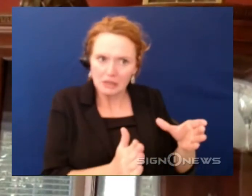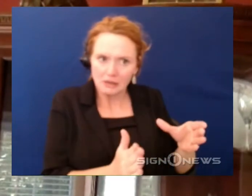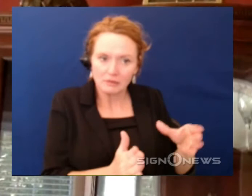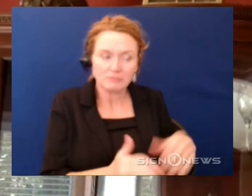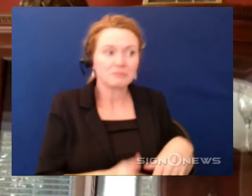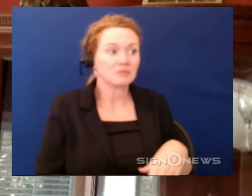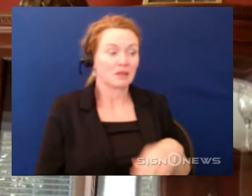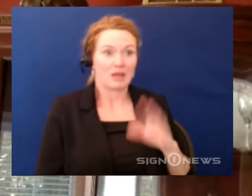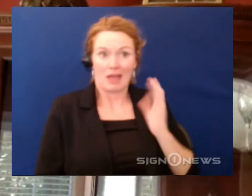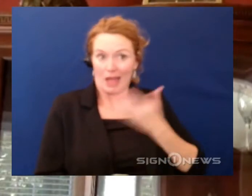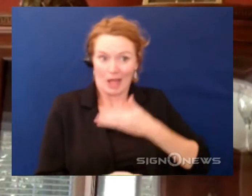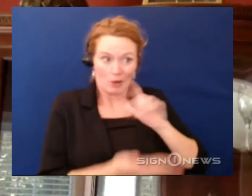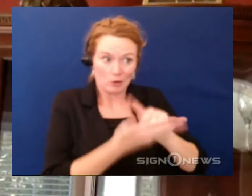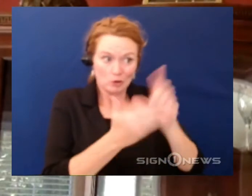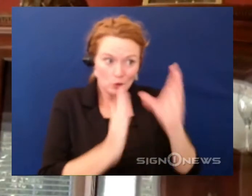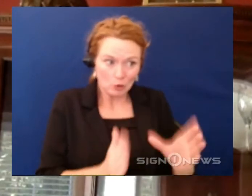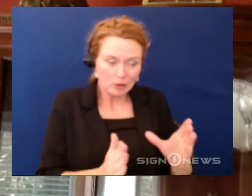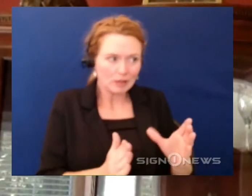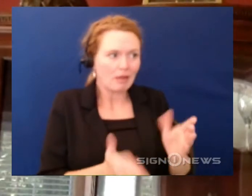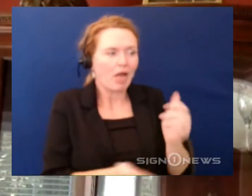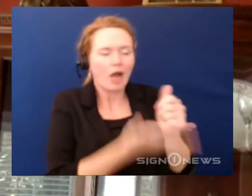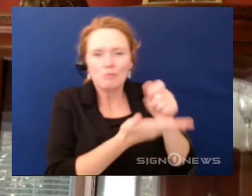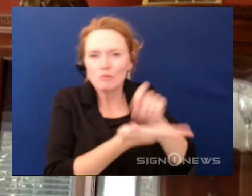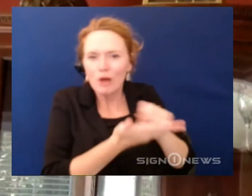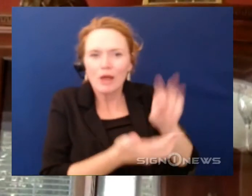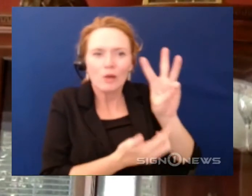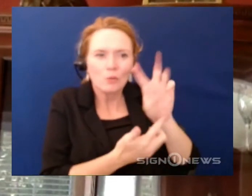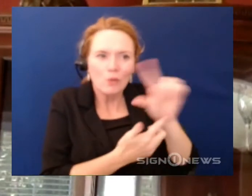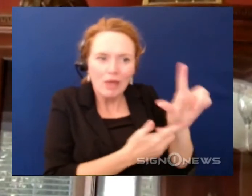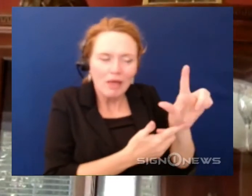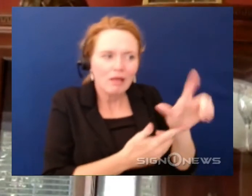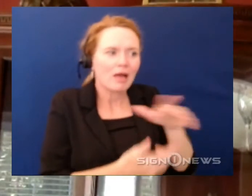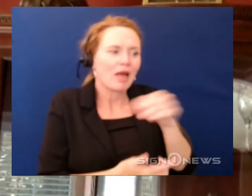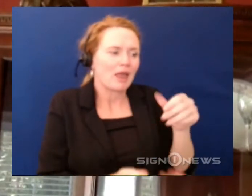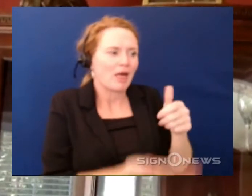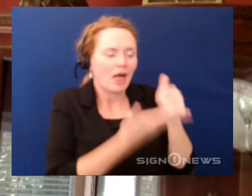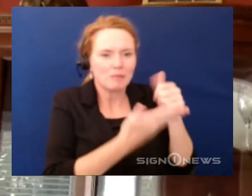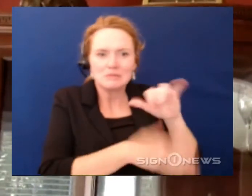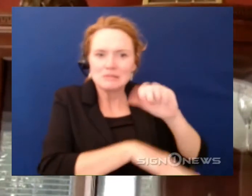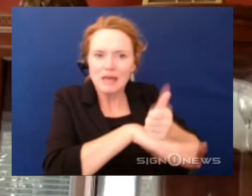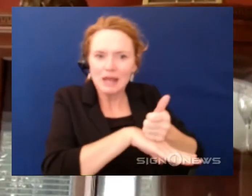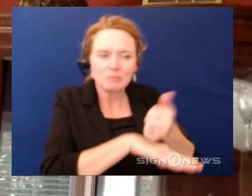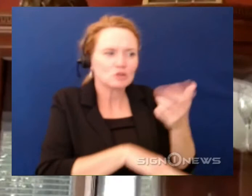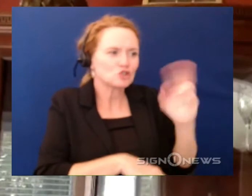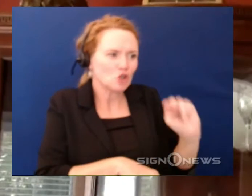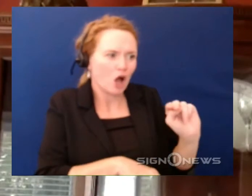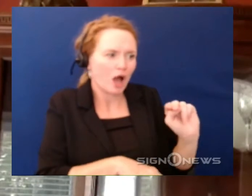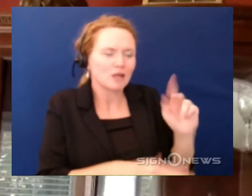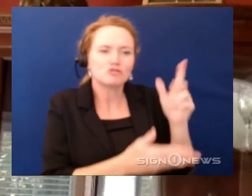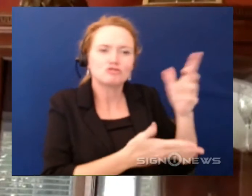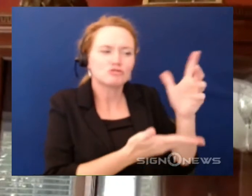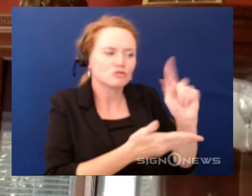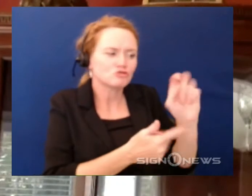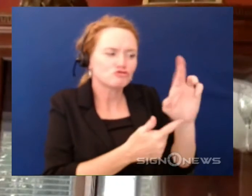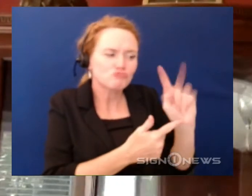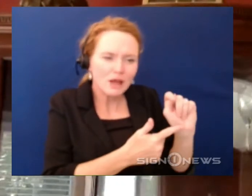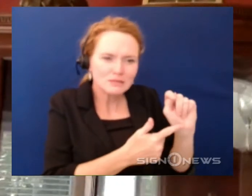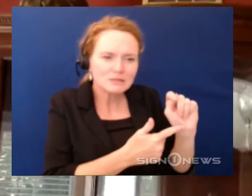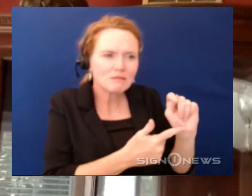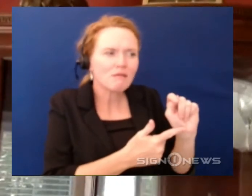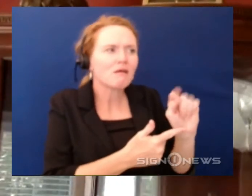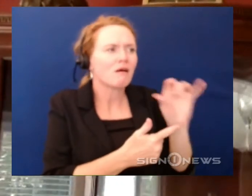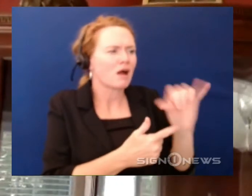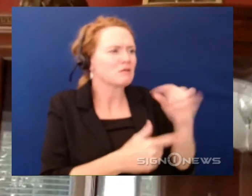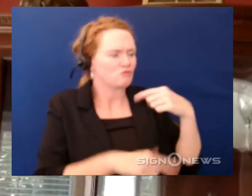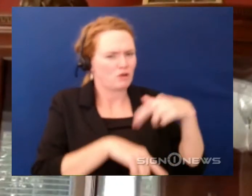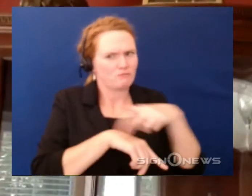used for our will and John's special needs trust said, yeah, I don't do that kind of work, but here's the guy who does. He's very prominent here